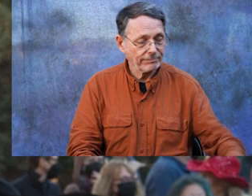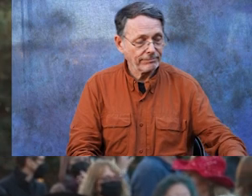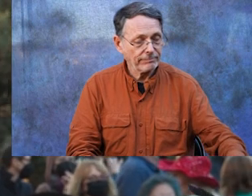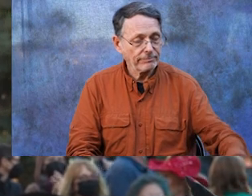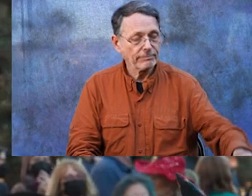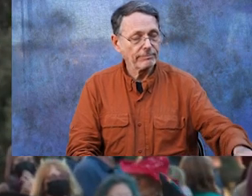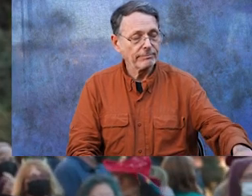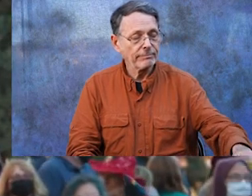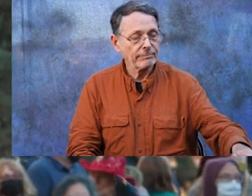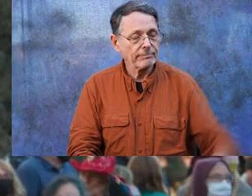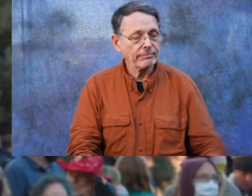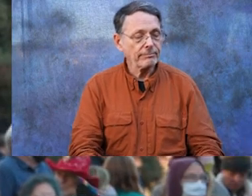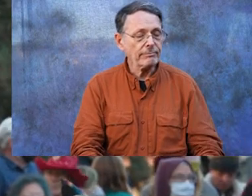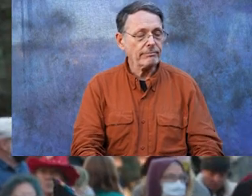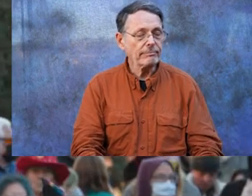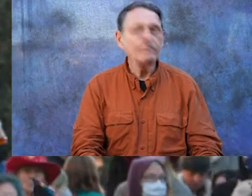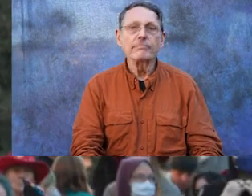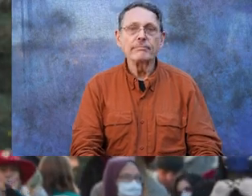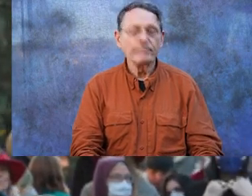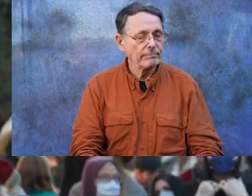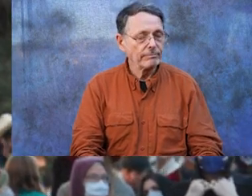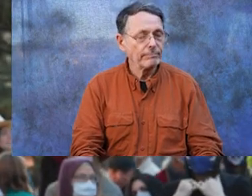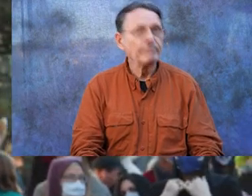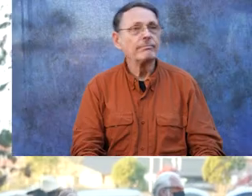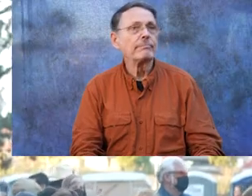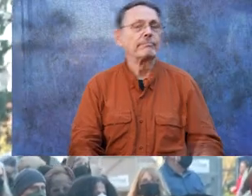feast and bless the land.